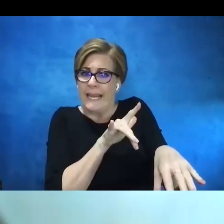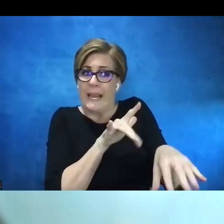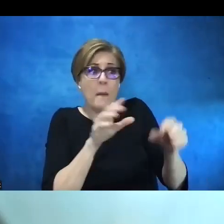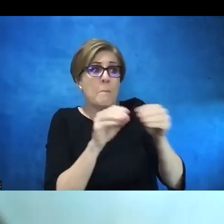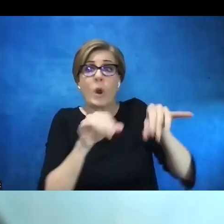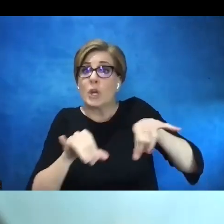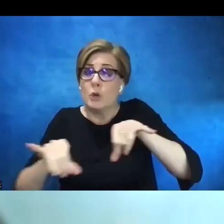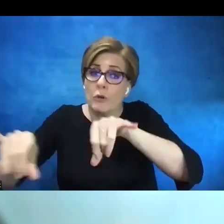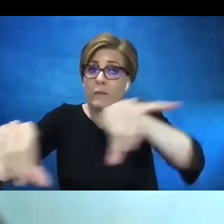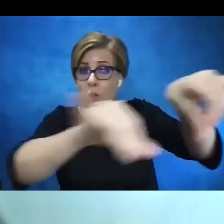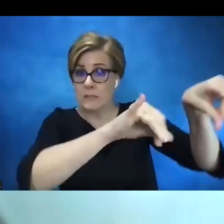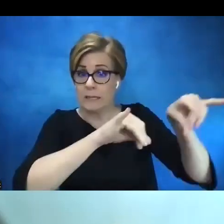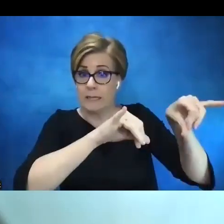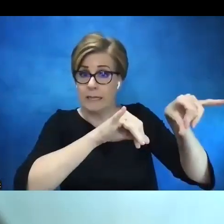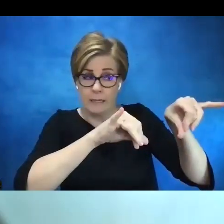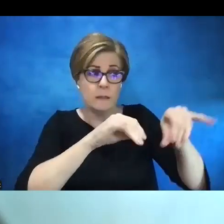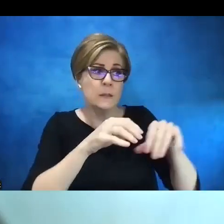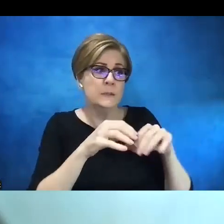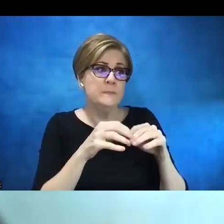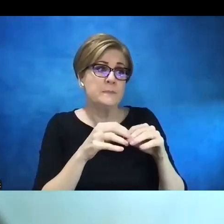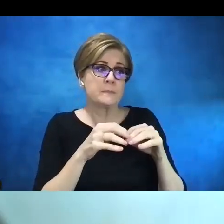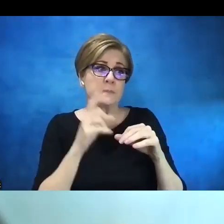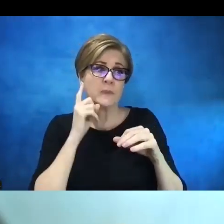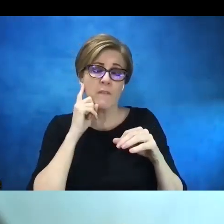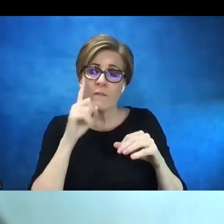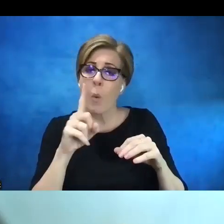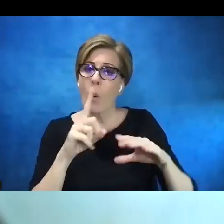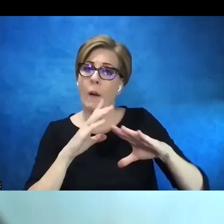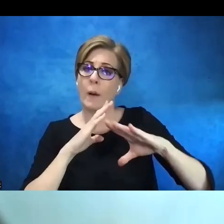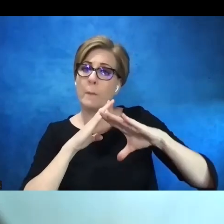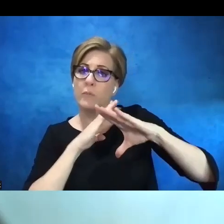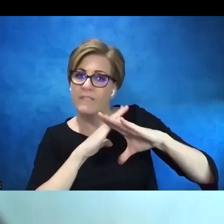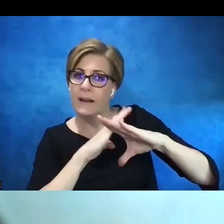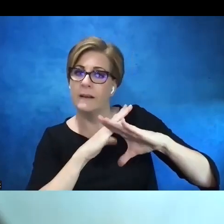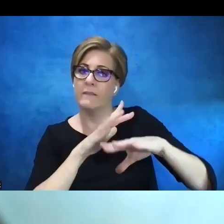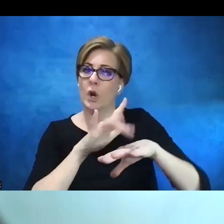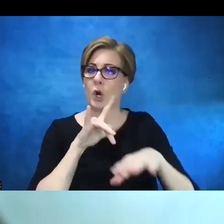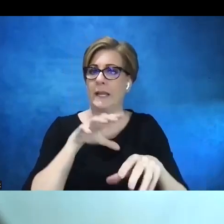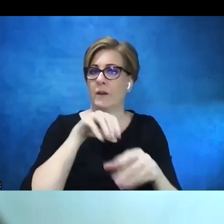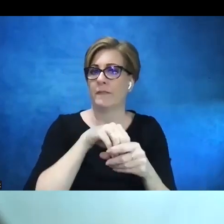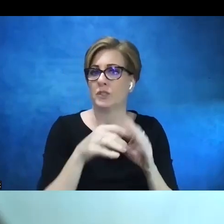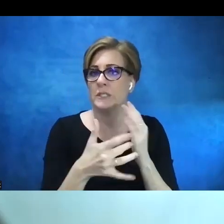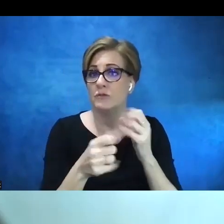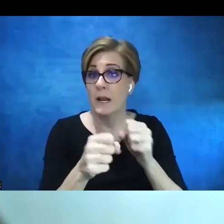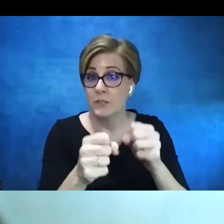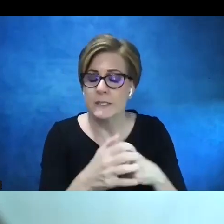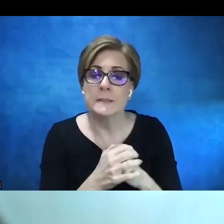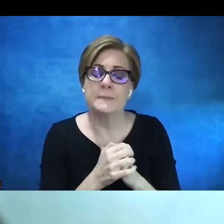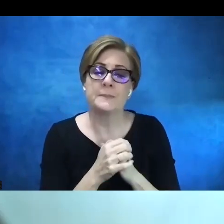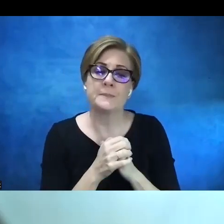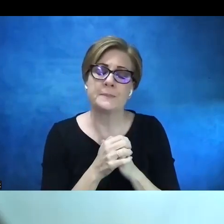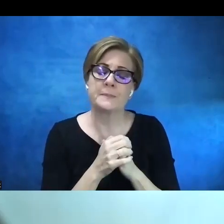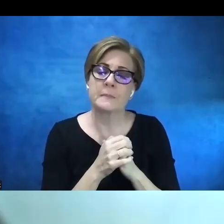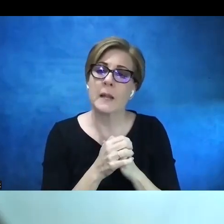wide for that preventive and early intervention strategies. And I